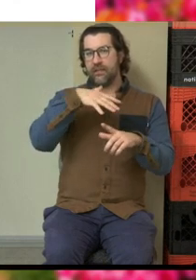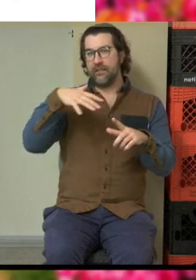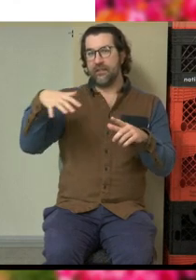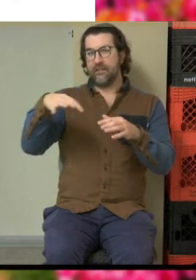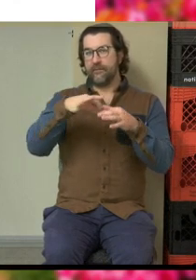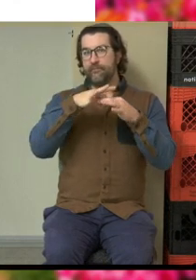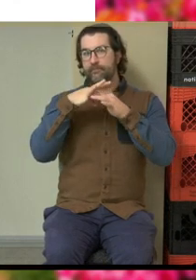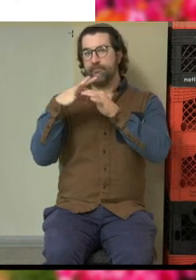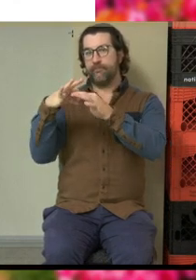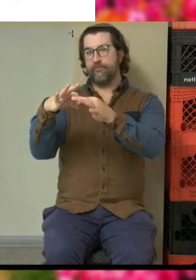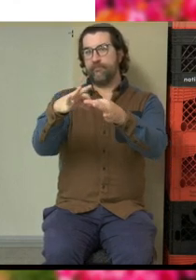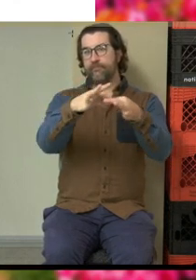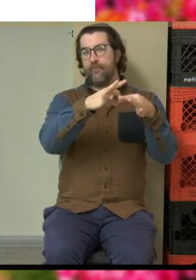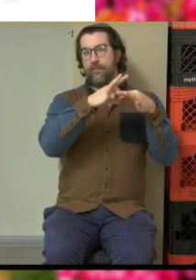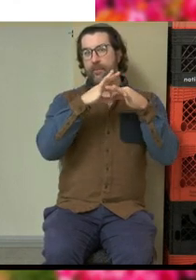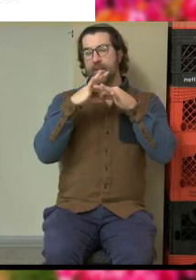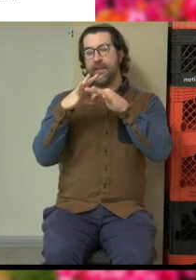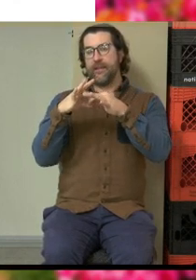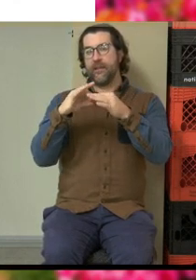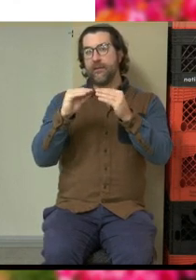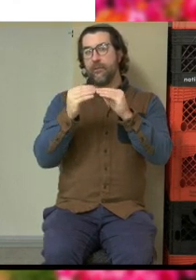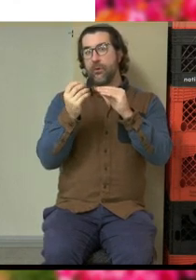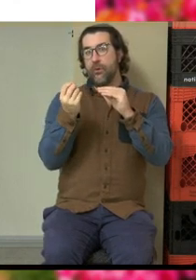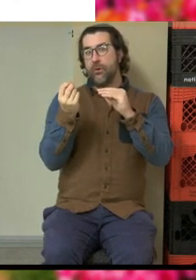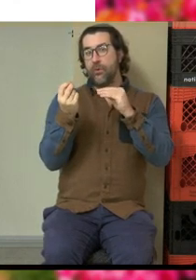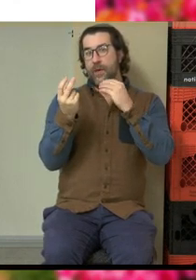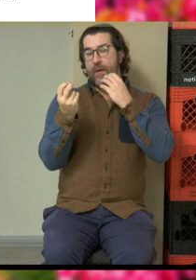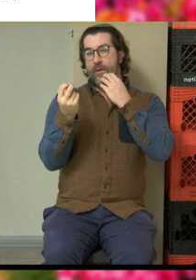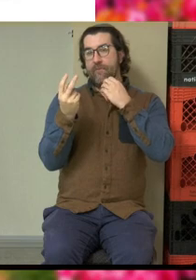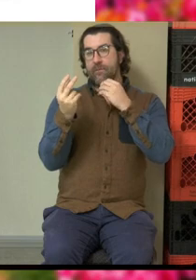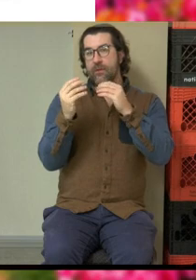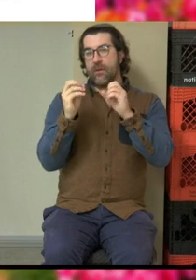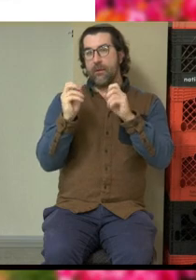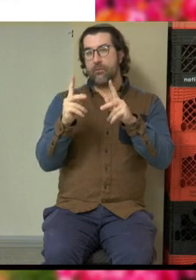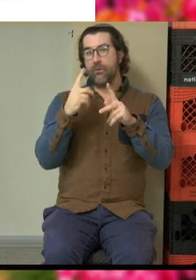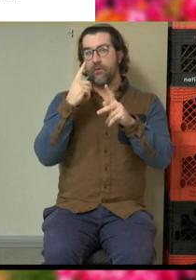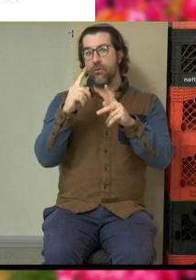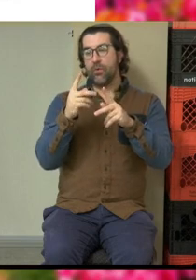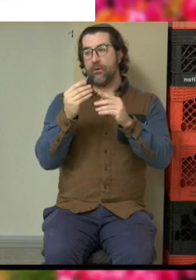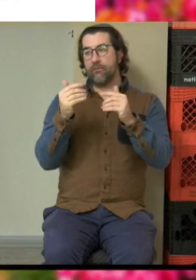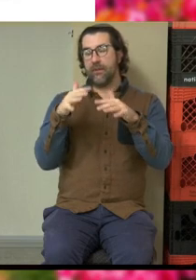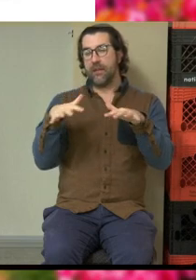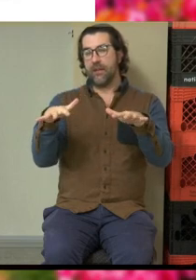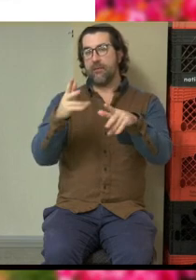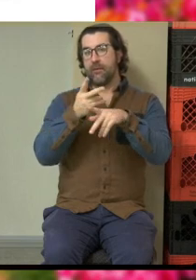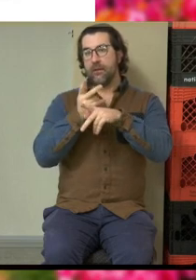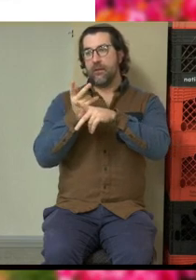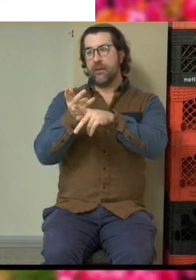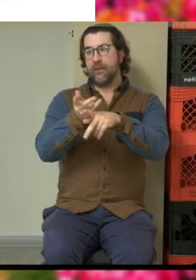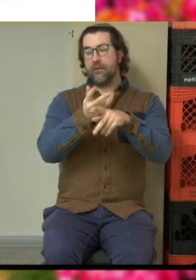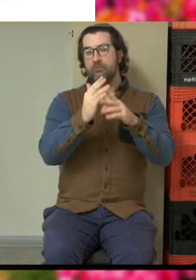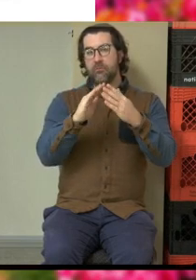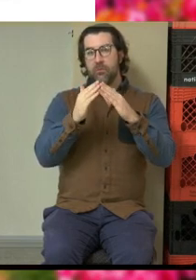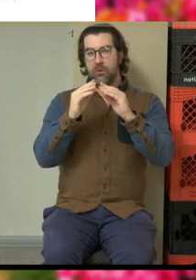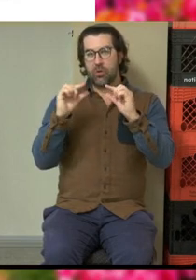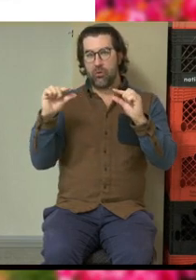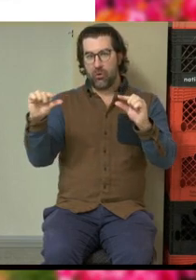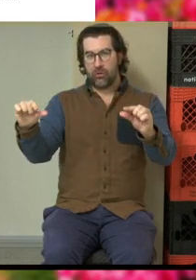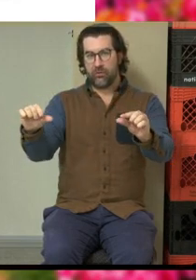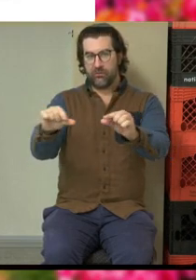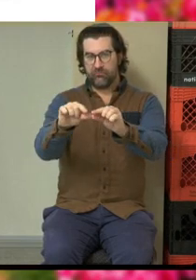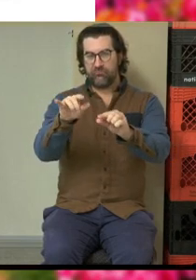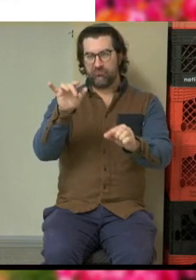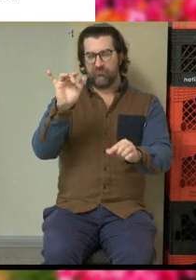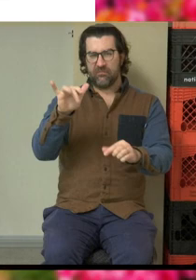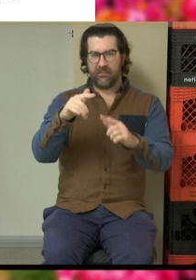loop around the park. And then 12 opportunities for landscaping, community gardening, and things like that.